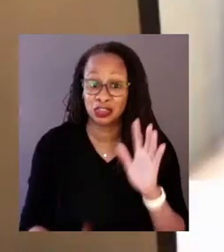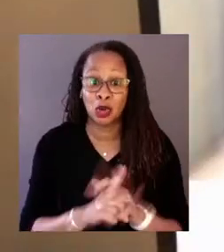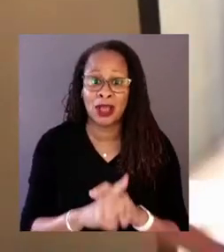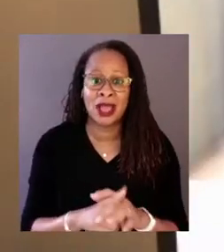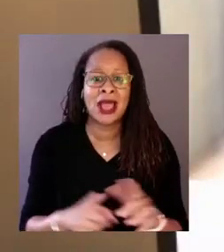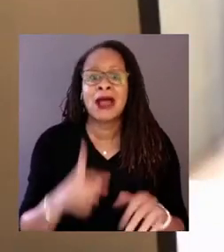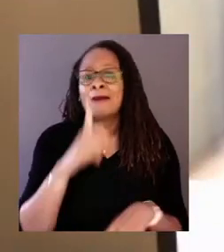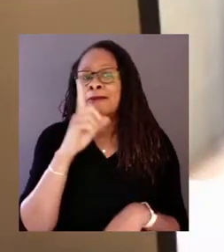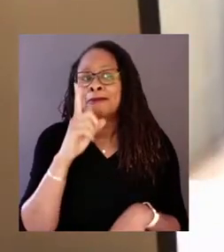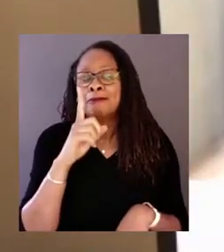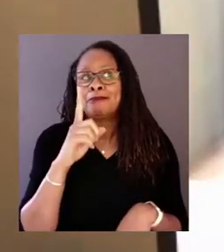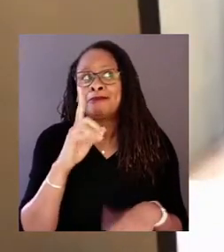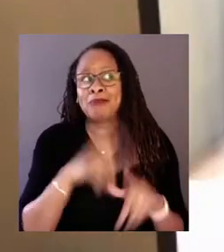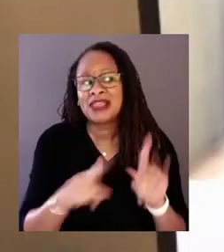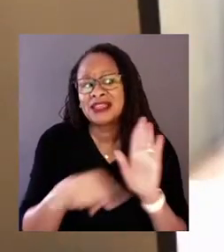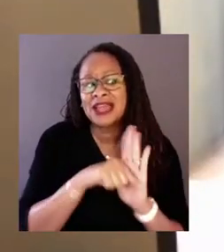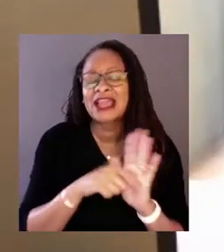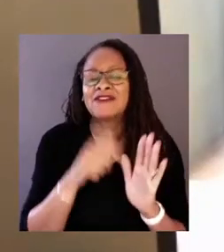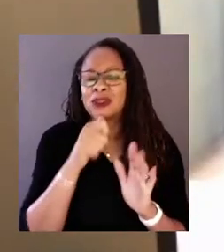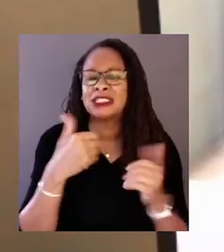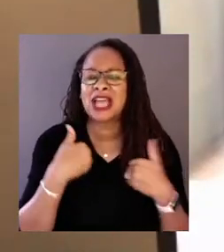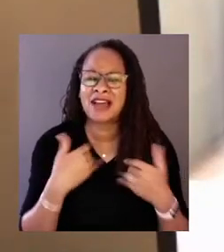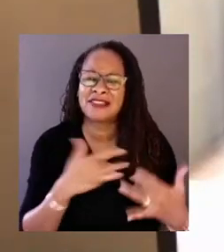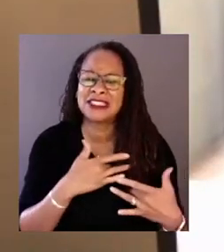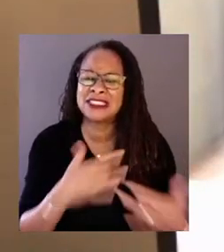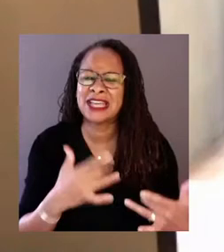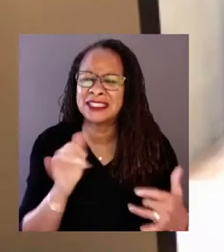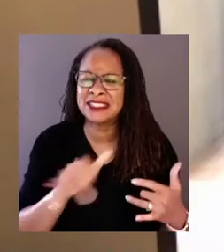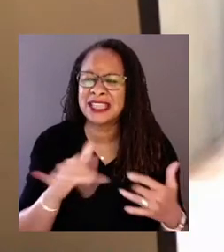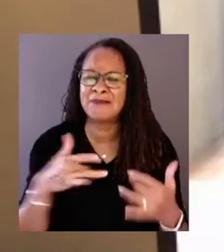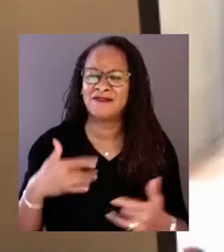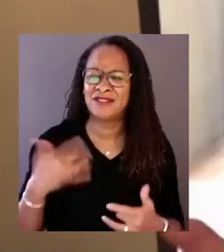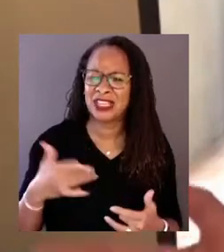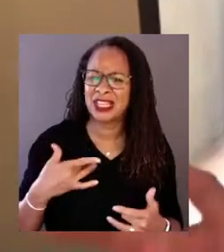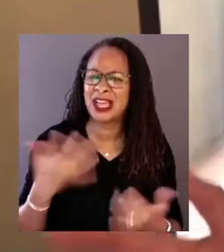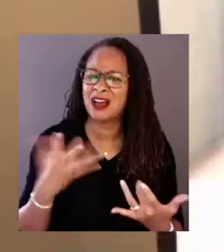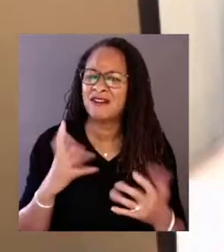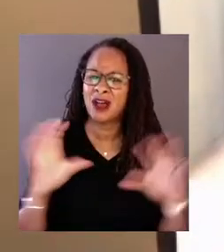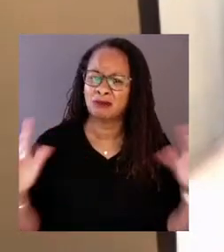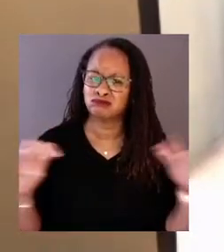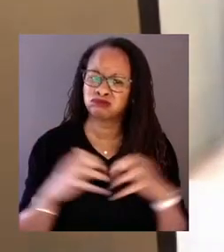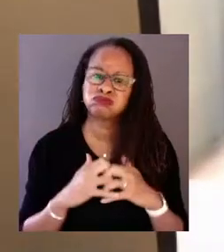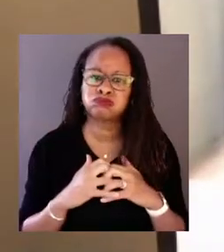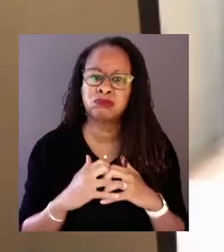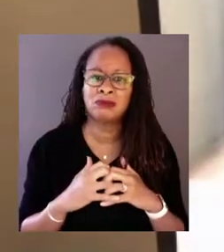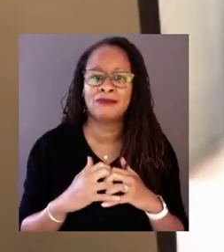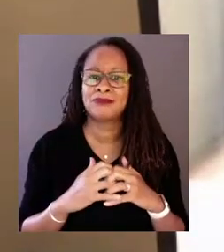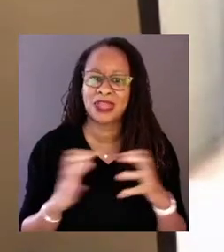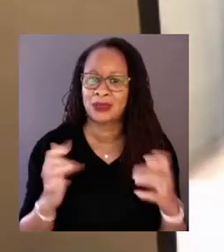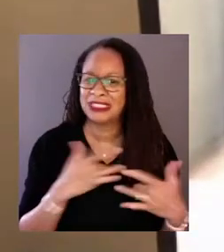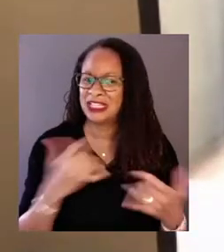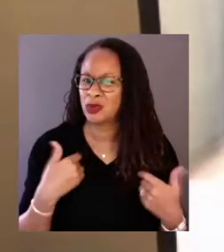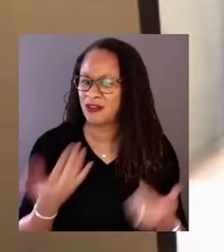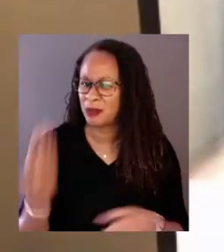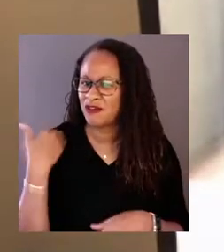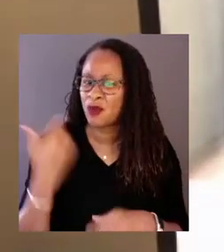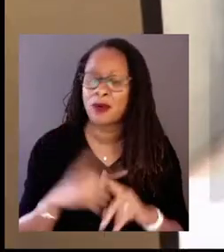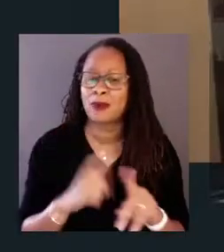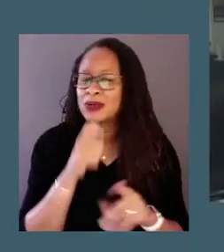kind of like feeling that we normally get when we get together. But I think overall, it leveled the playing field for a lot of these